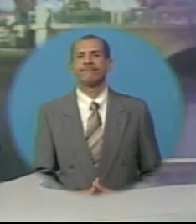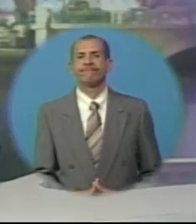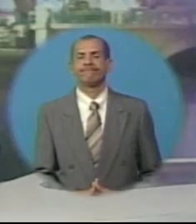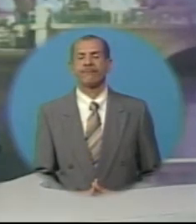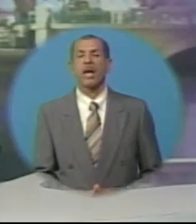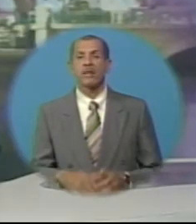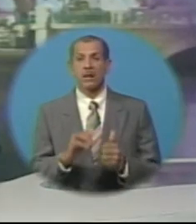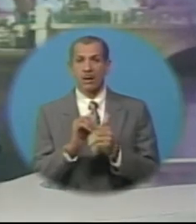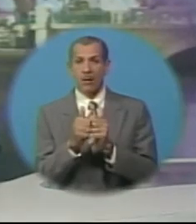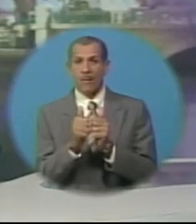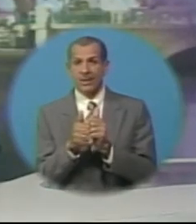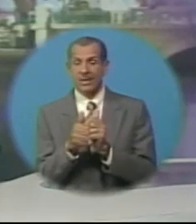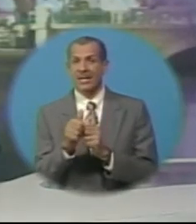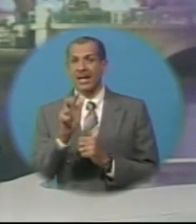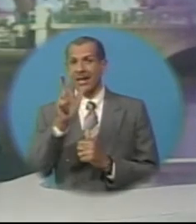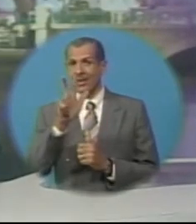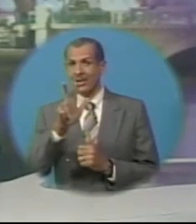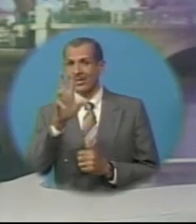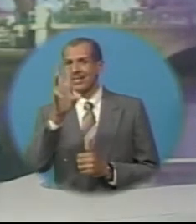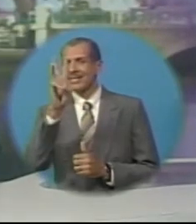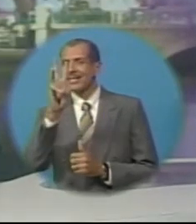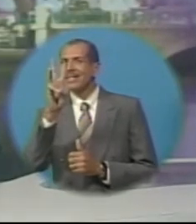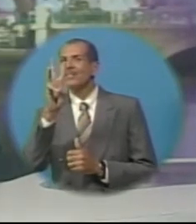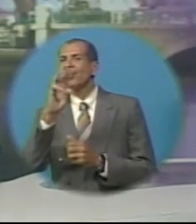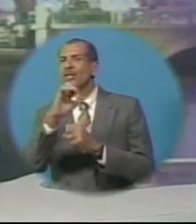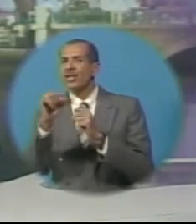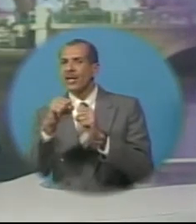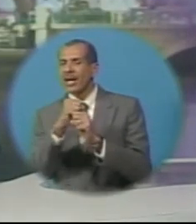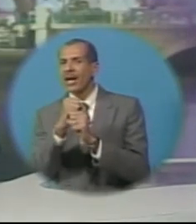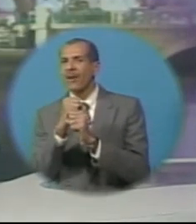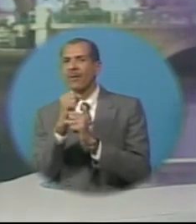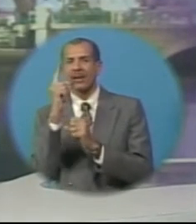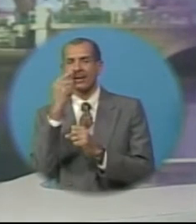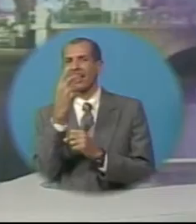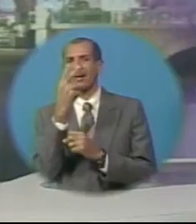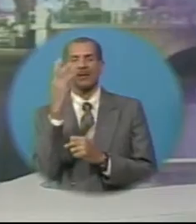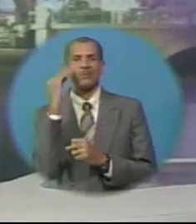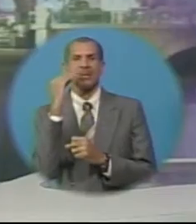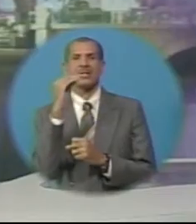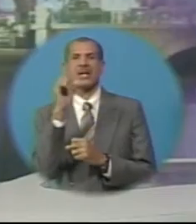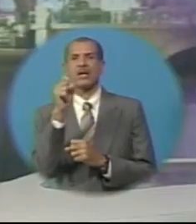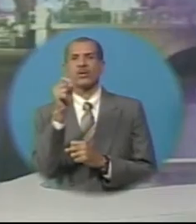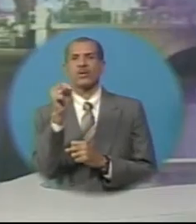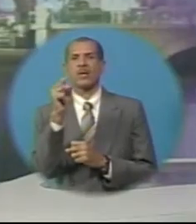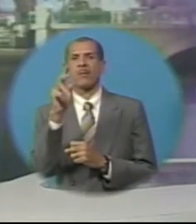The competition in its 36th year will see the Sharon and Wills primary schools